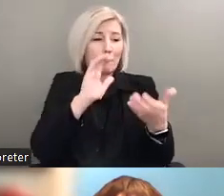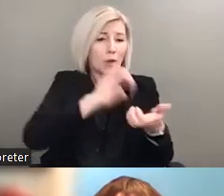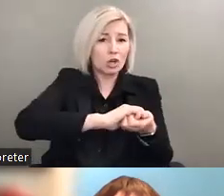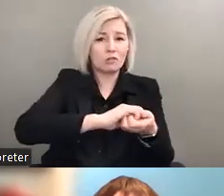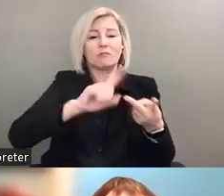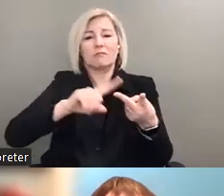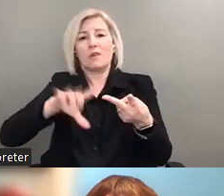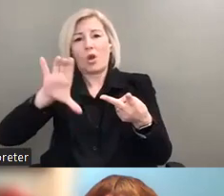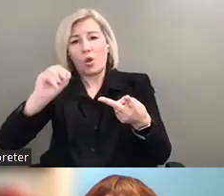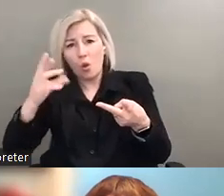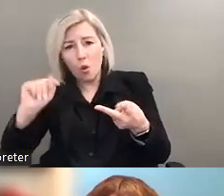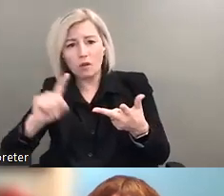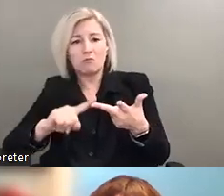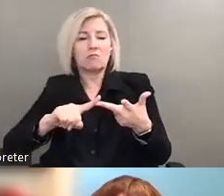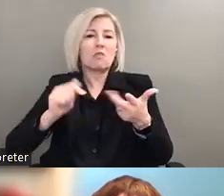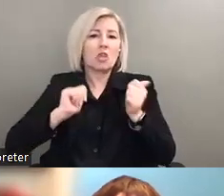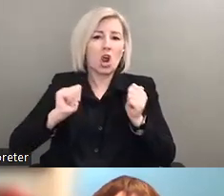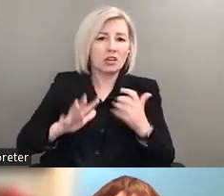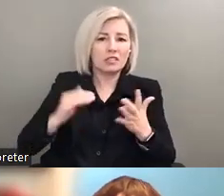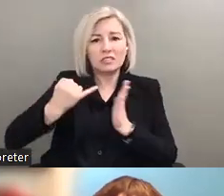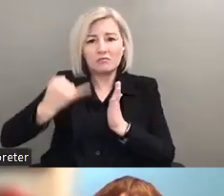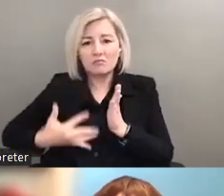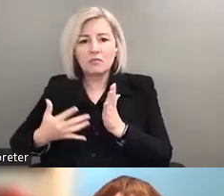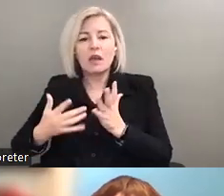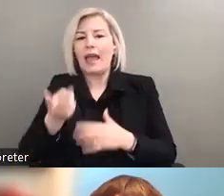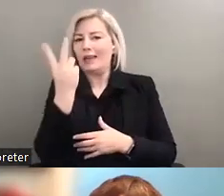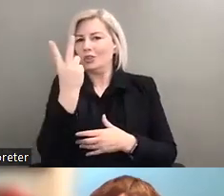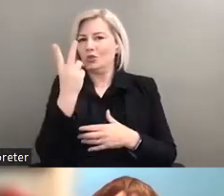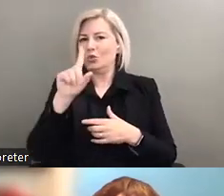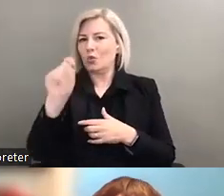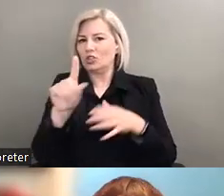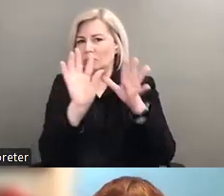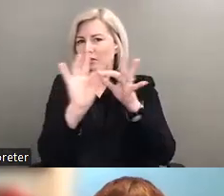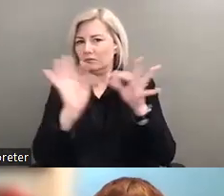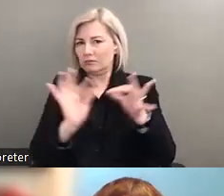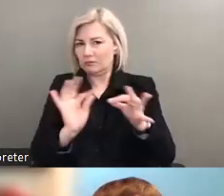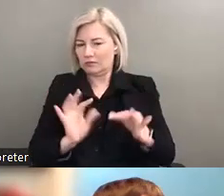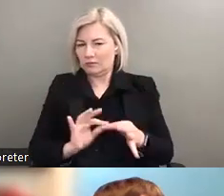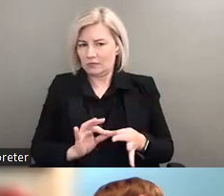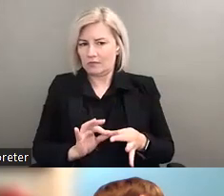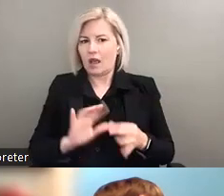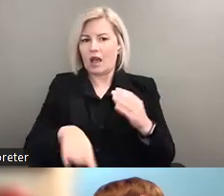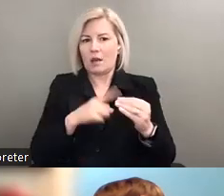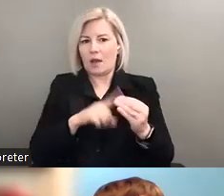artist, as well as 2 narrative questions about the company that's being proposed.